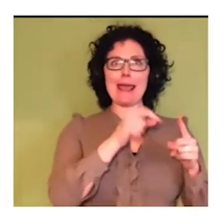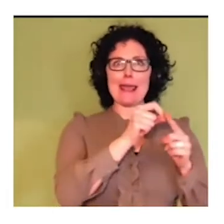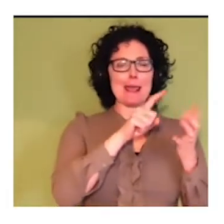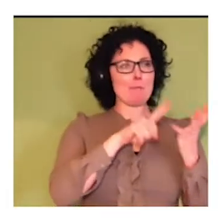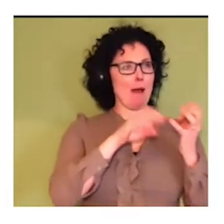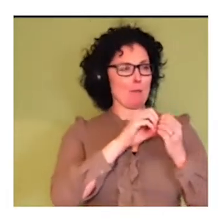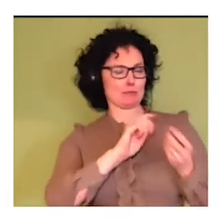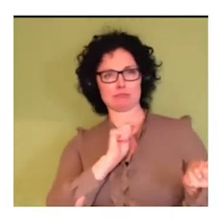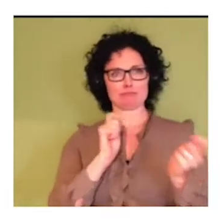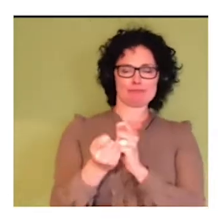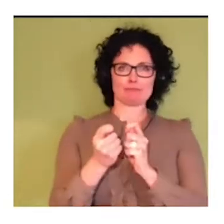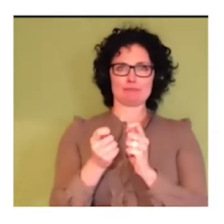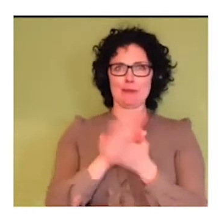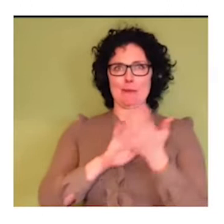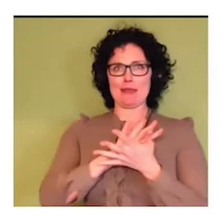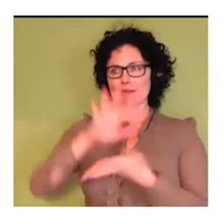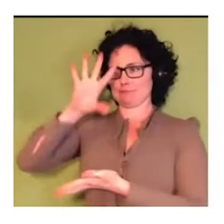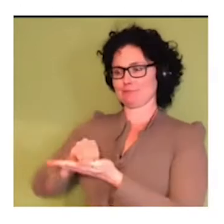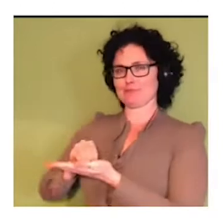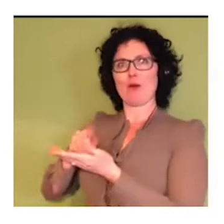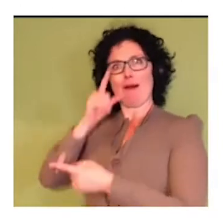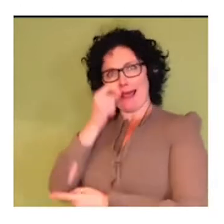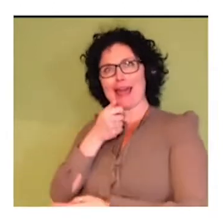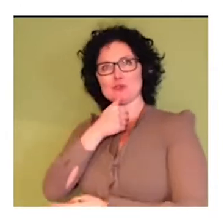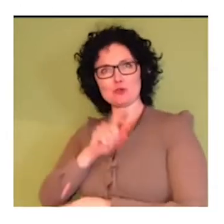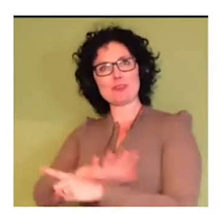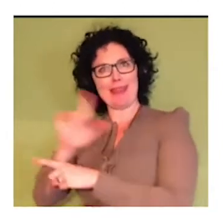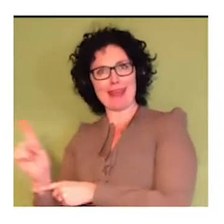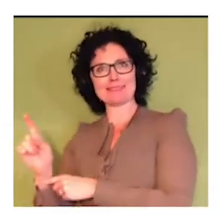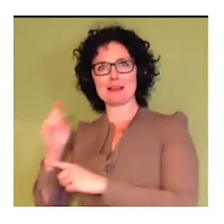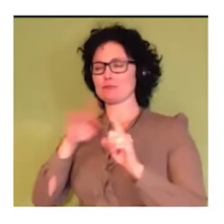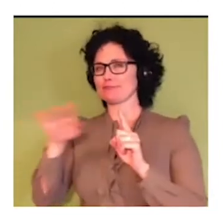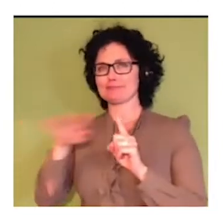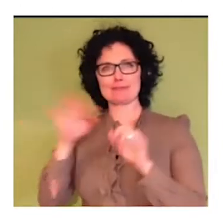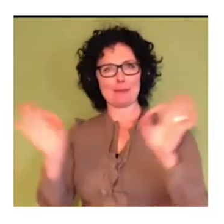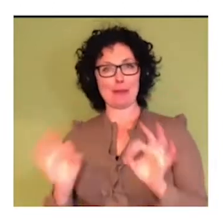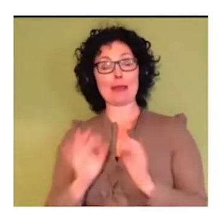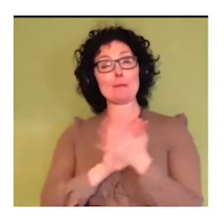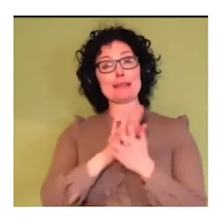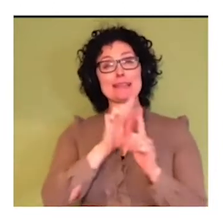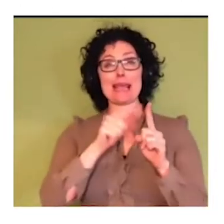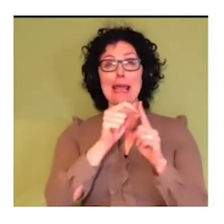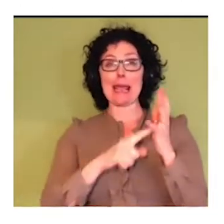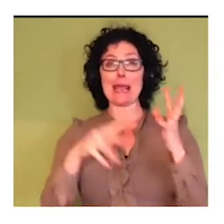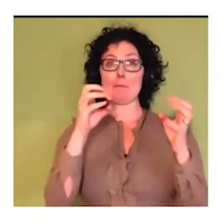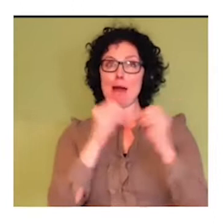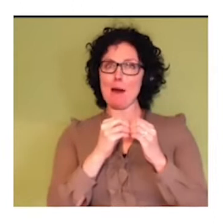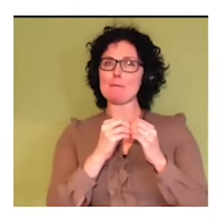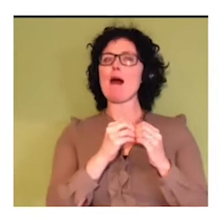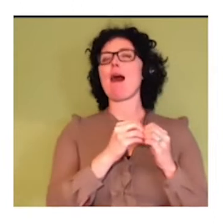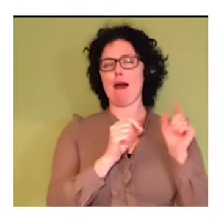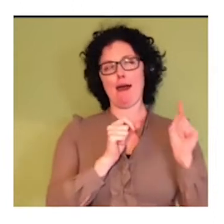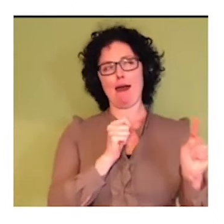in a navigable format. So increasingly, you'll see EPUB is being offered as the download format for